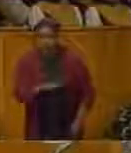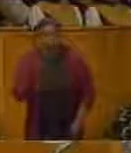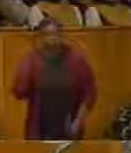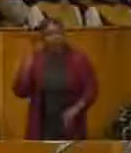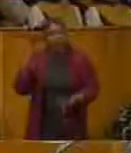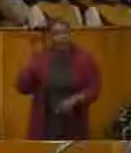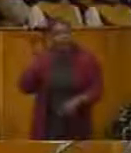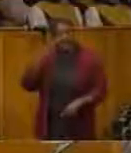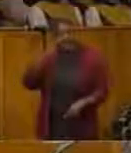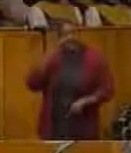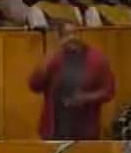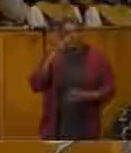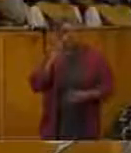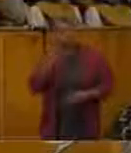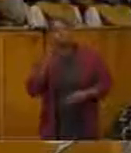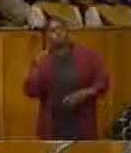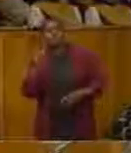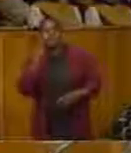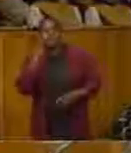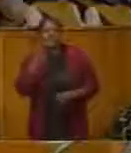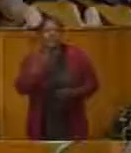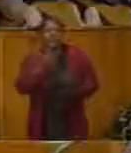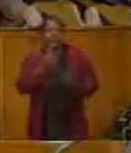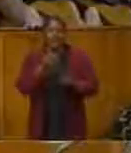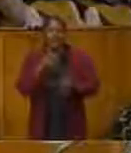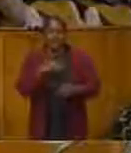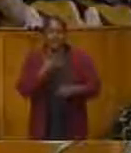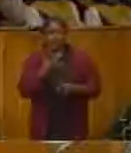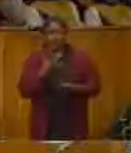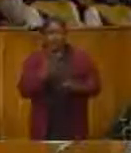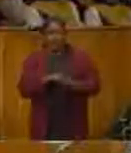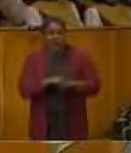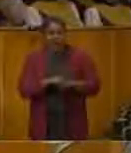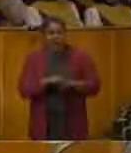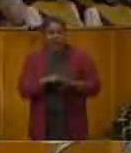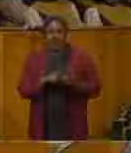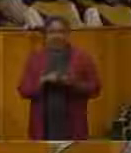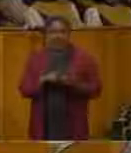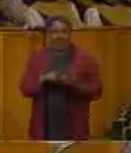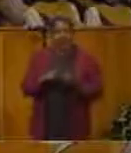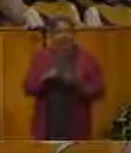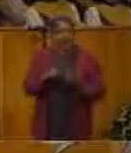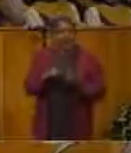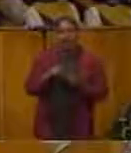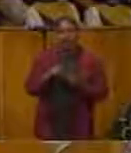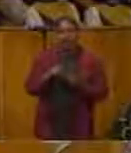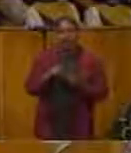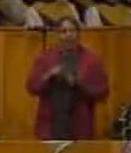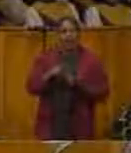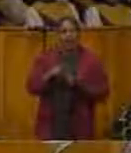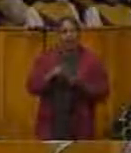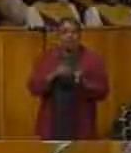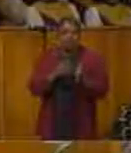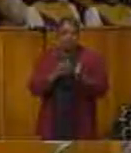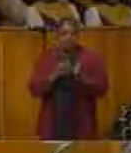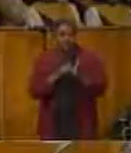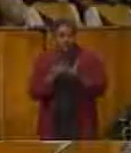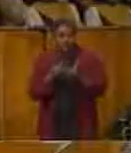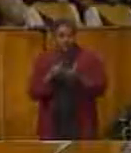see church as some sanctified hustle, a predatory